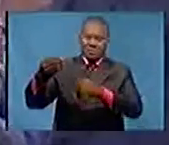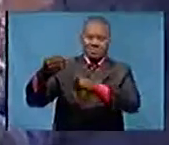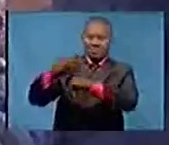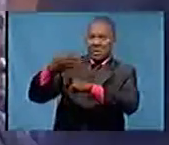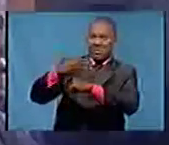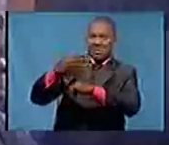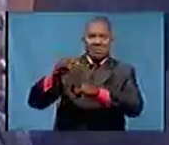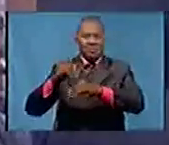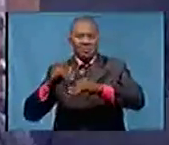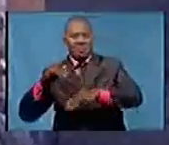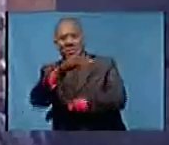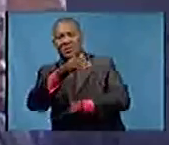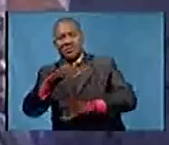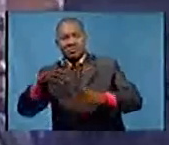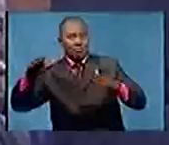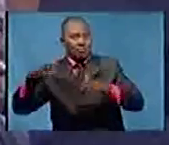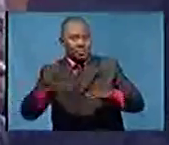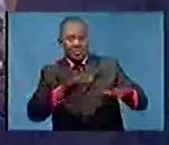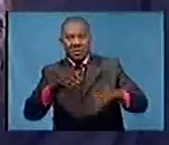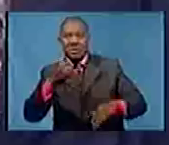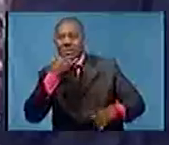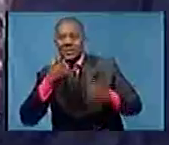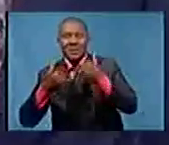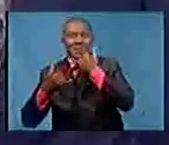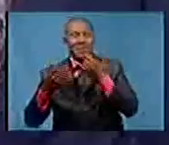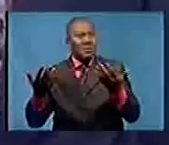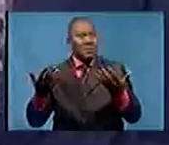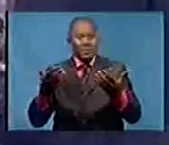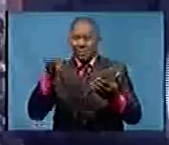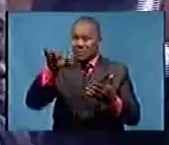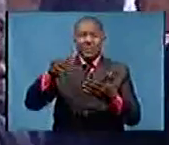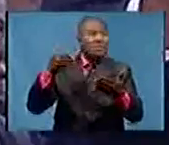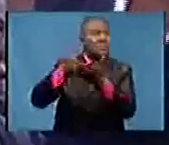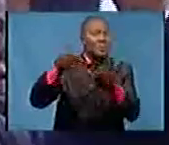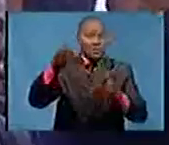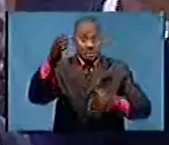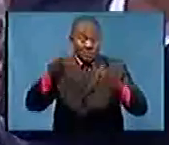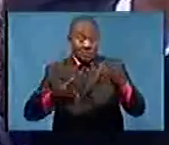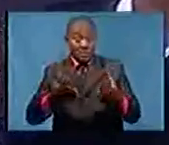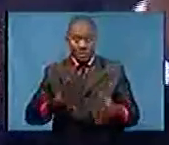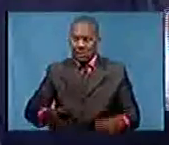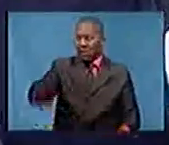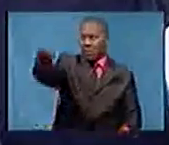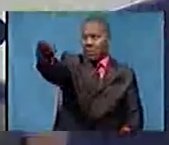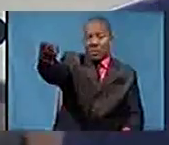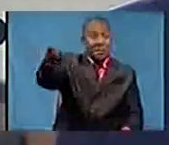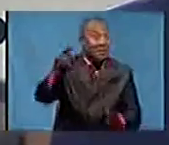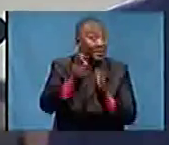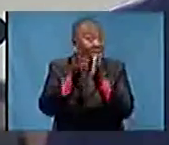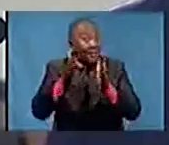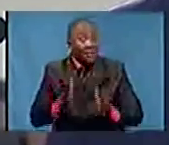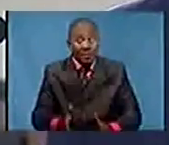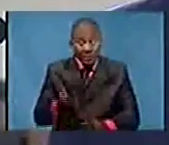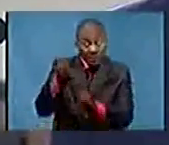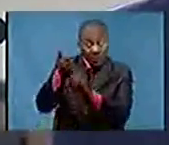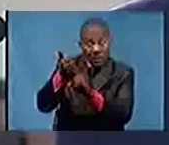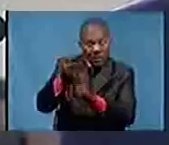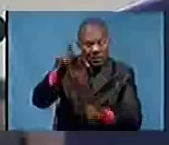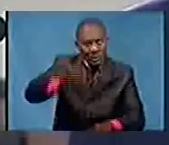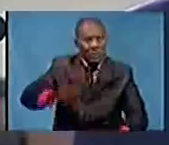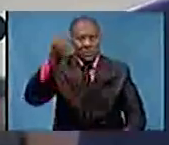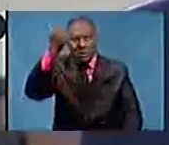do things which may amount to contempt. That is a lawyer standing before you. He ought to know the law.